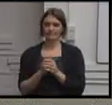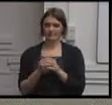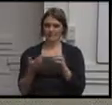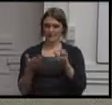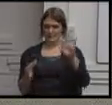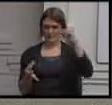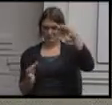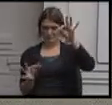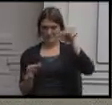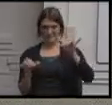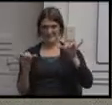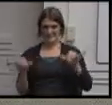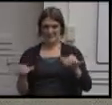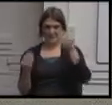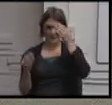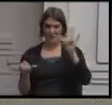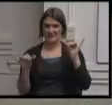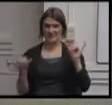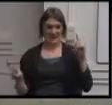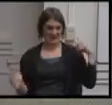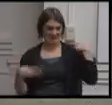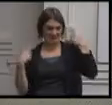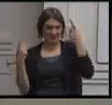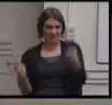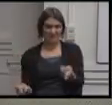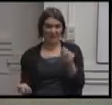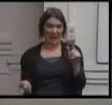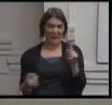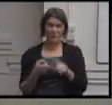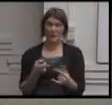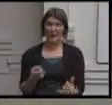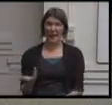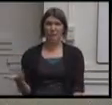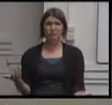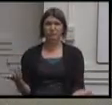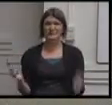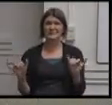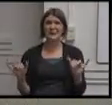Nothing has really changed between April and now.